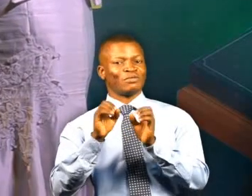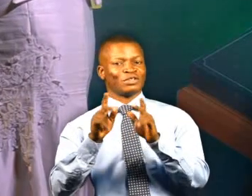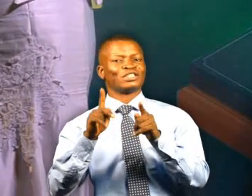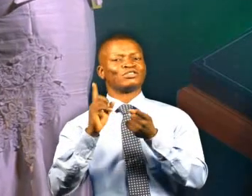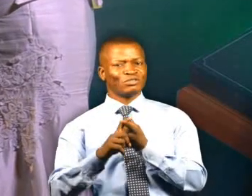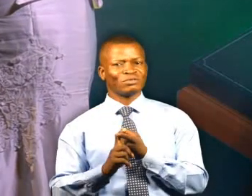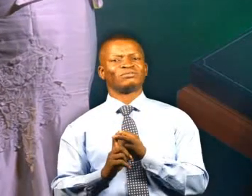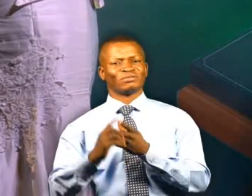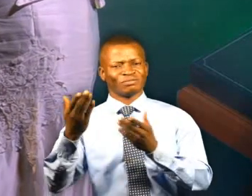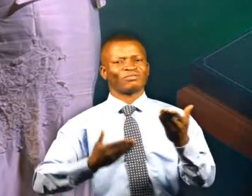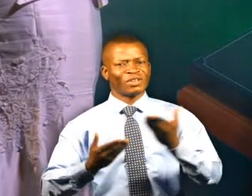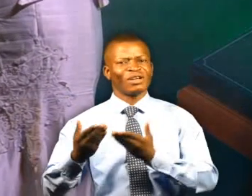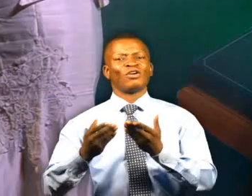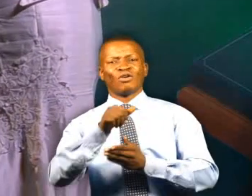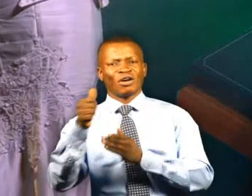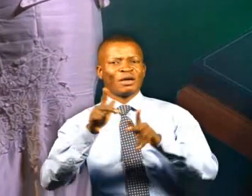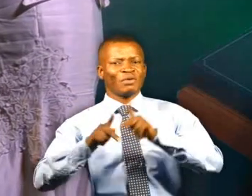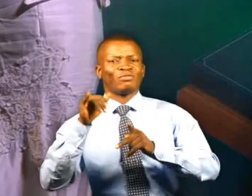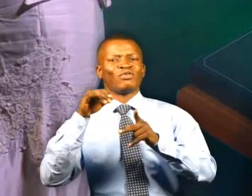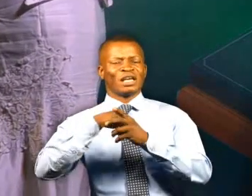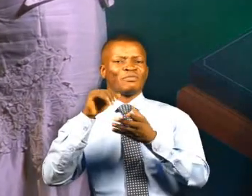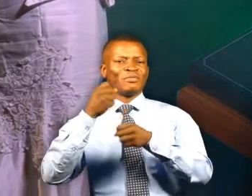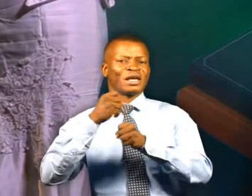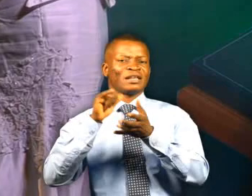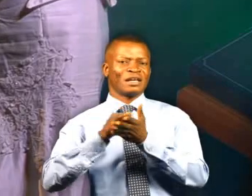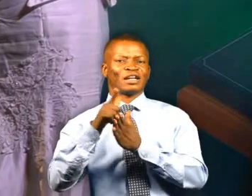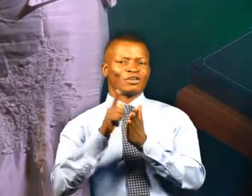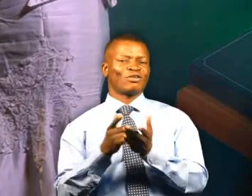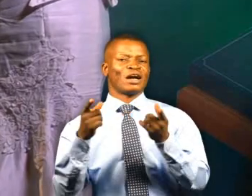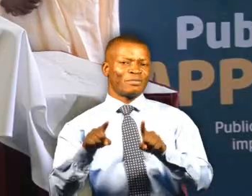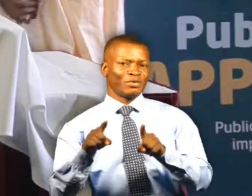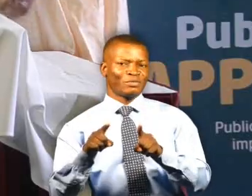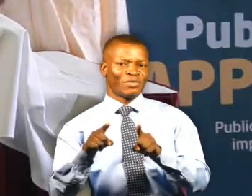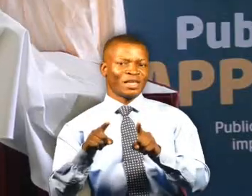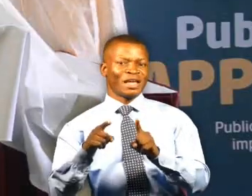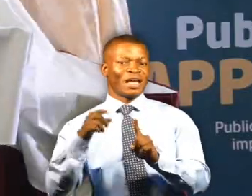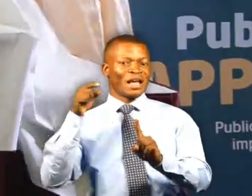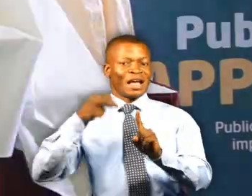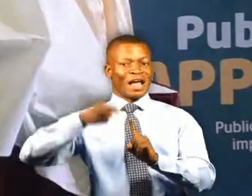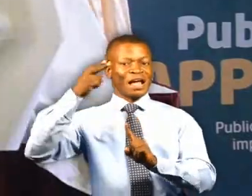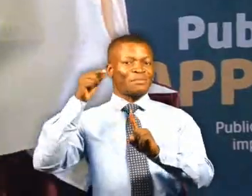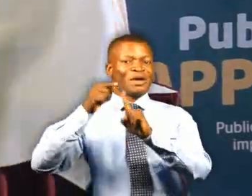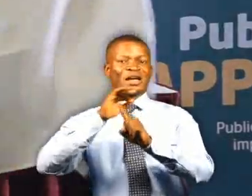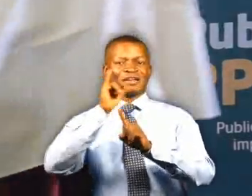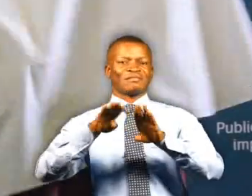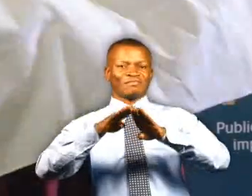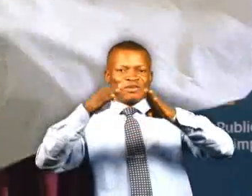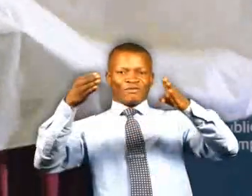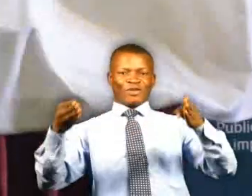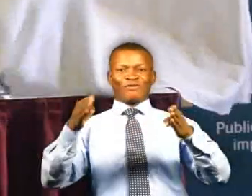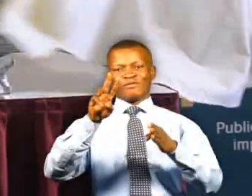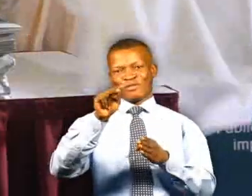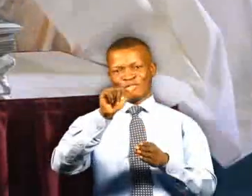the medium to also acknowledge the other persons directly involved in the realization of the Act. The climax of the event was the unveiling of the